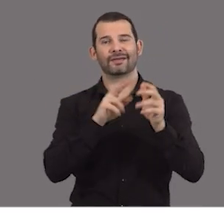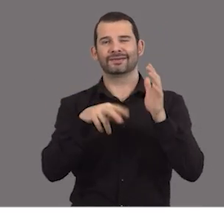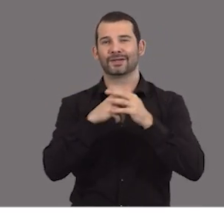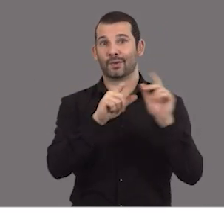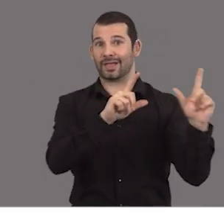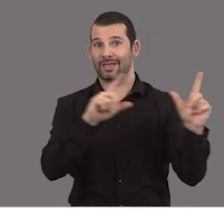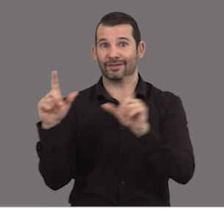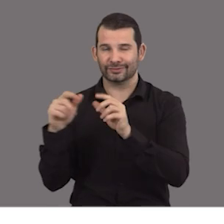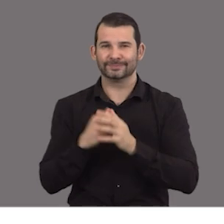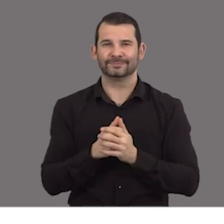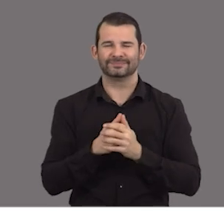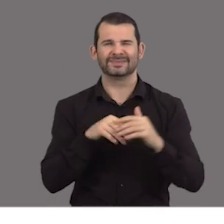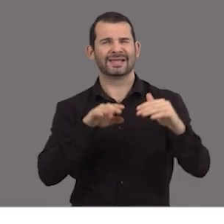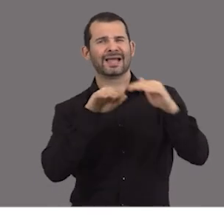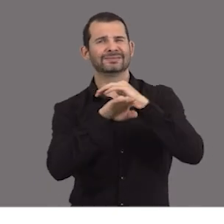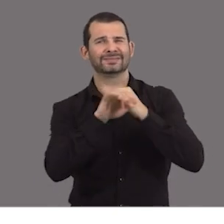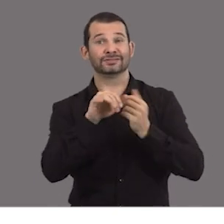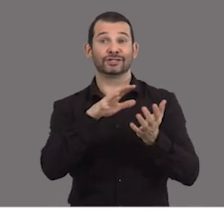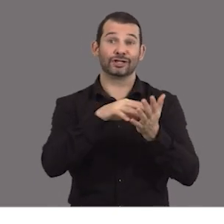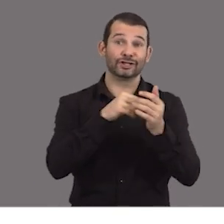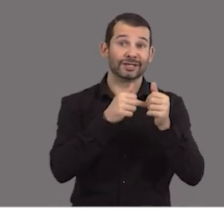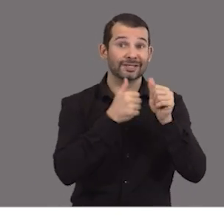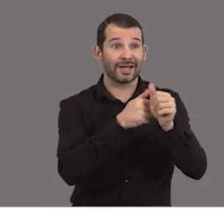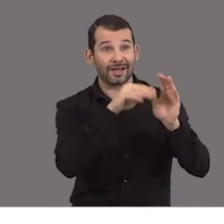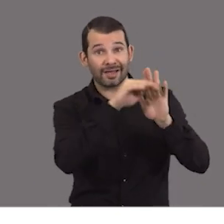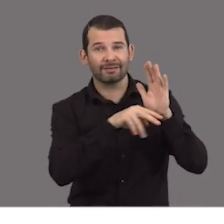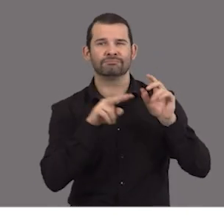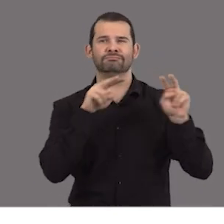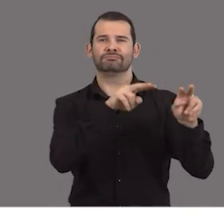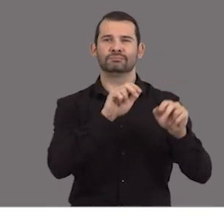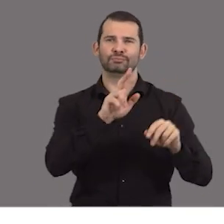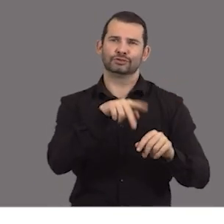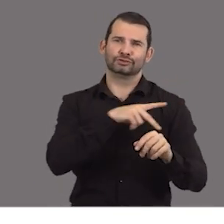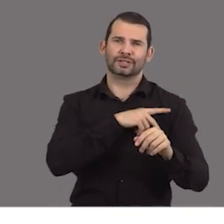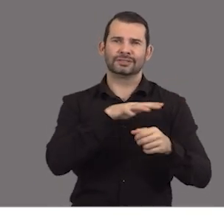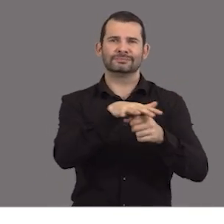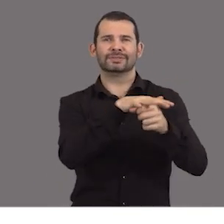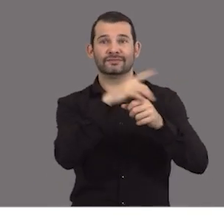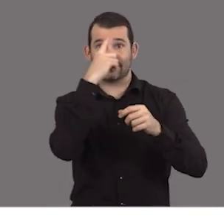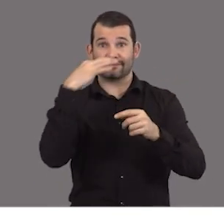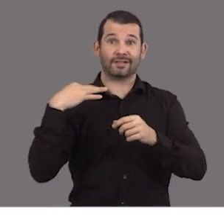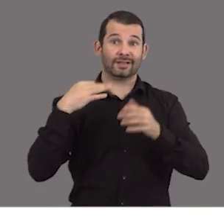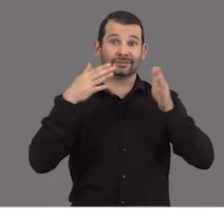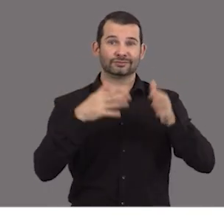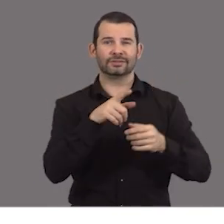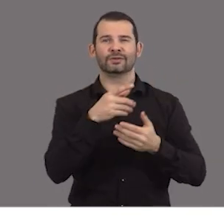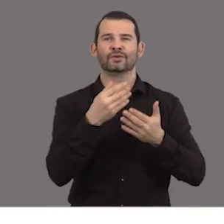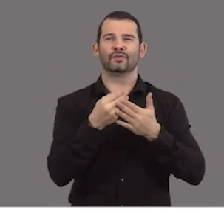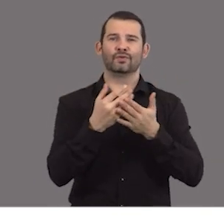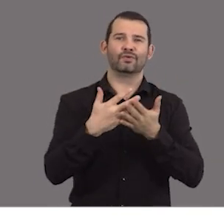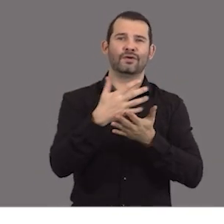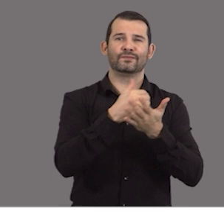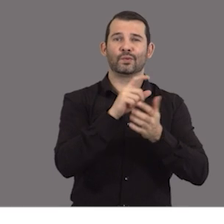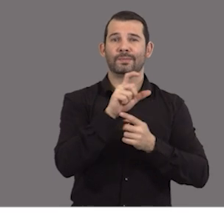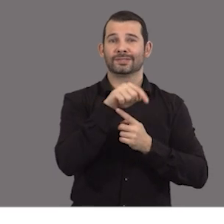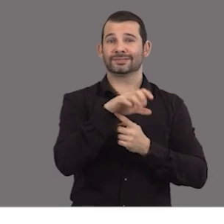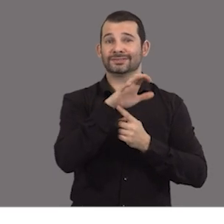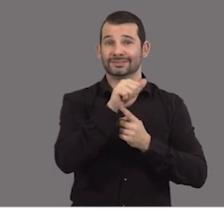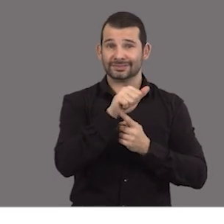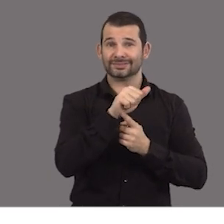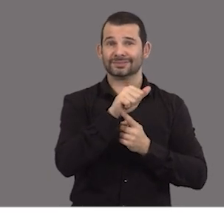video gallery. To access the Learning Guide, go to the Personalized Space for Volunteers at